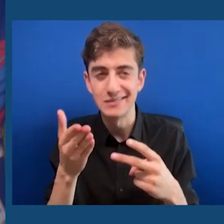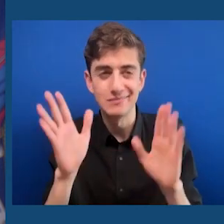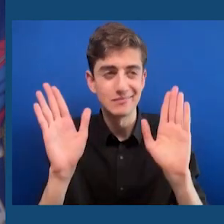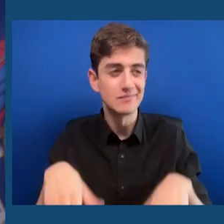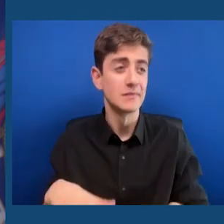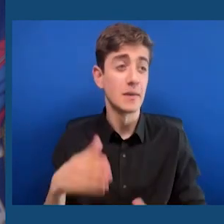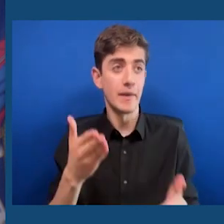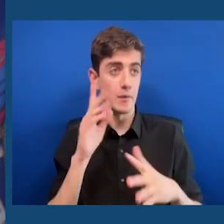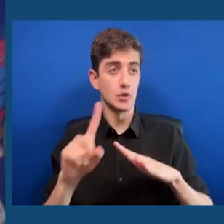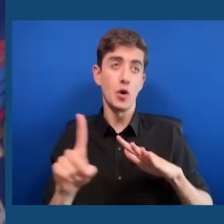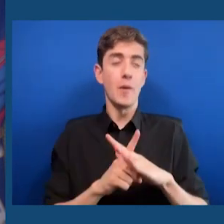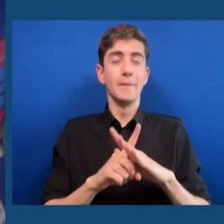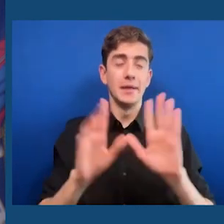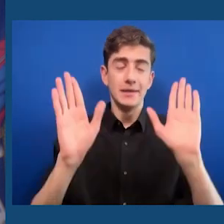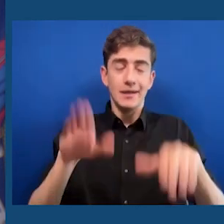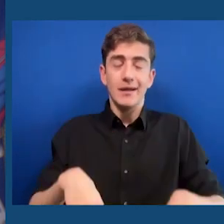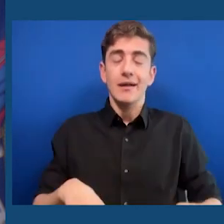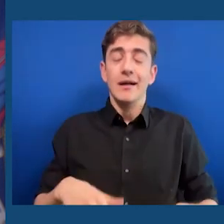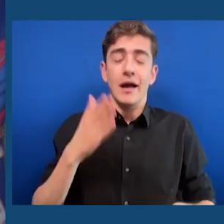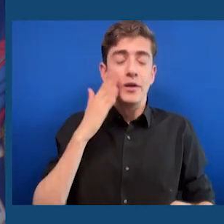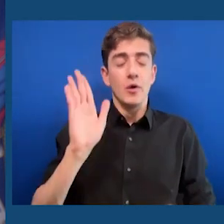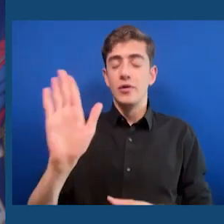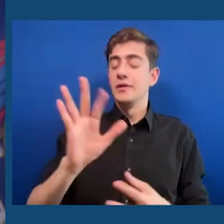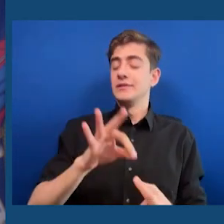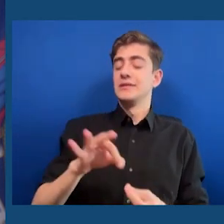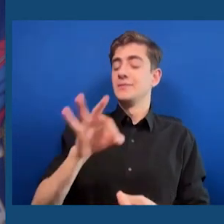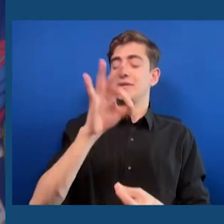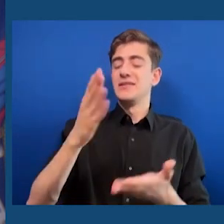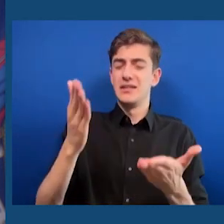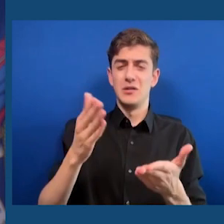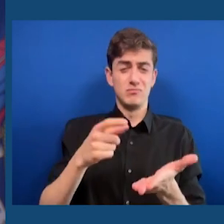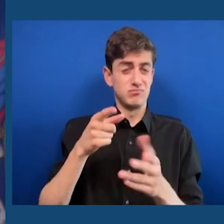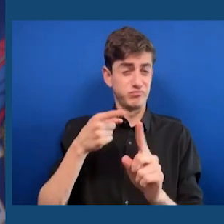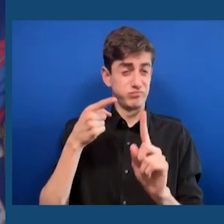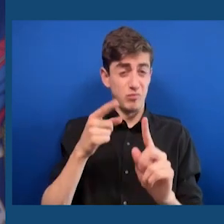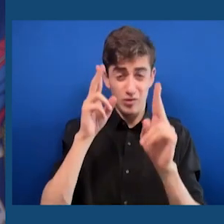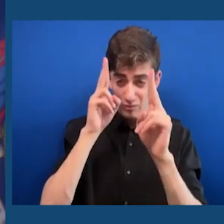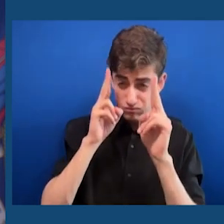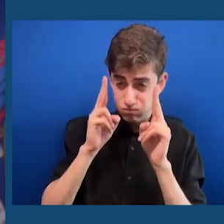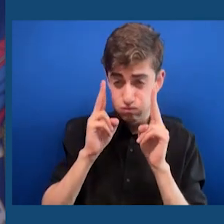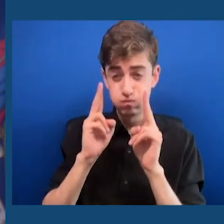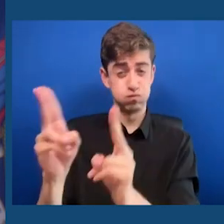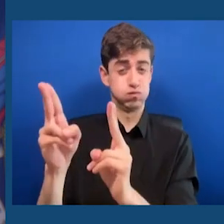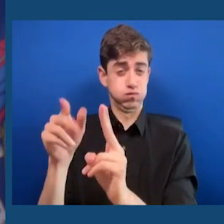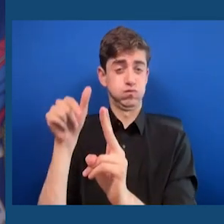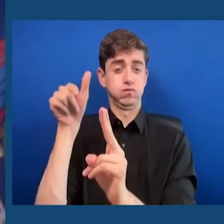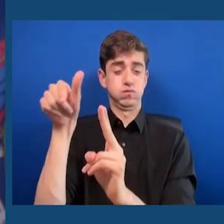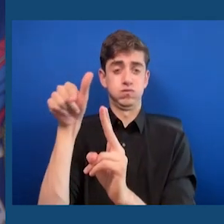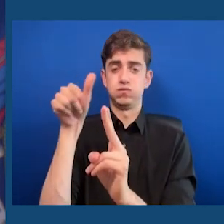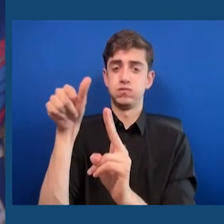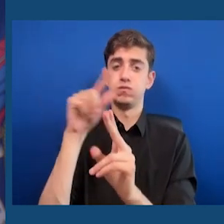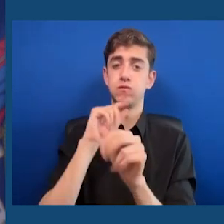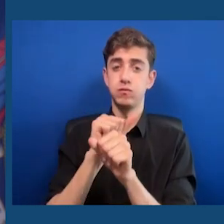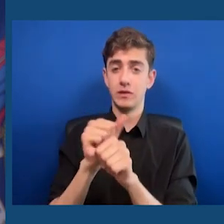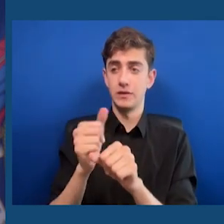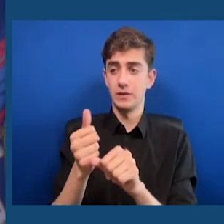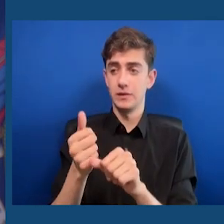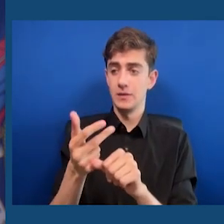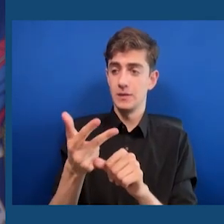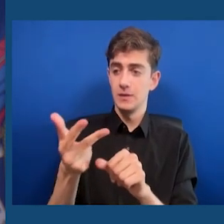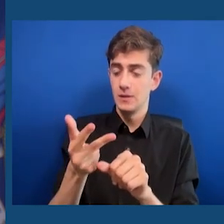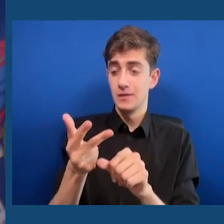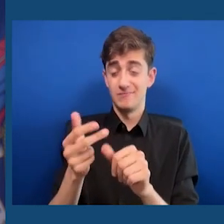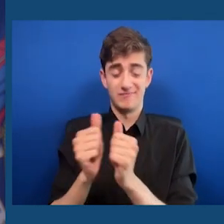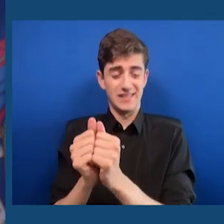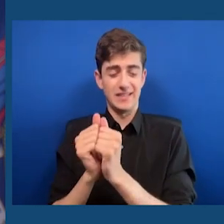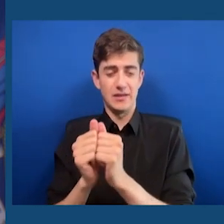in spirit. So I want to make sure that we give them a lot of credit because we did a lot of meals together, a lot of shopping at grocery